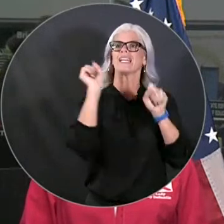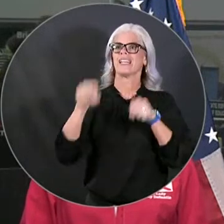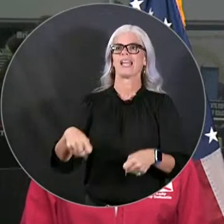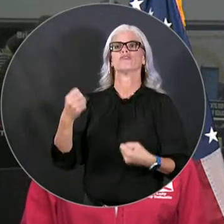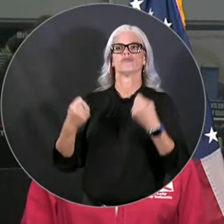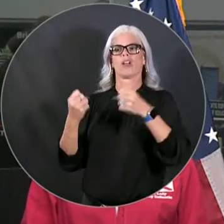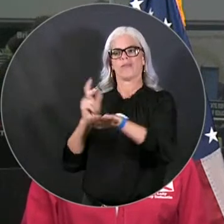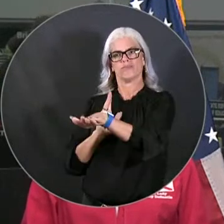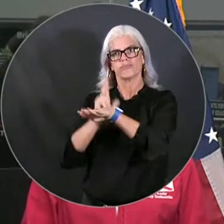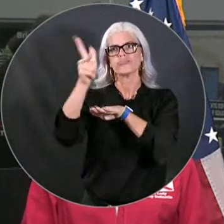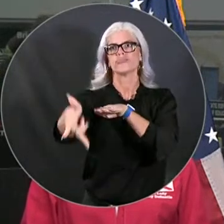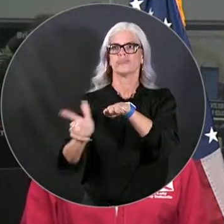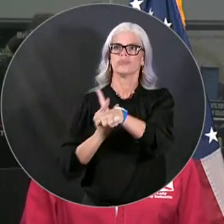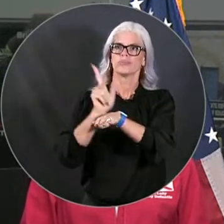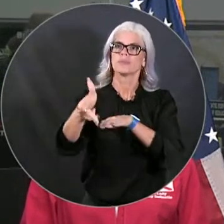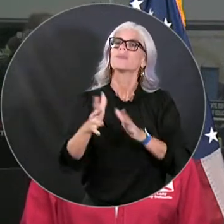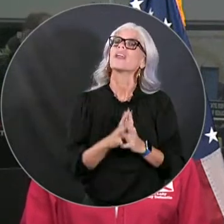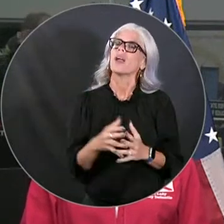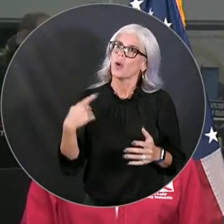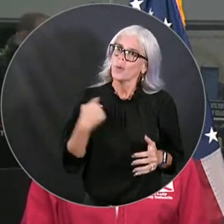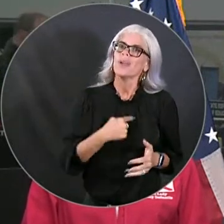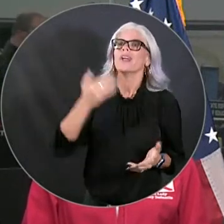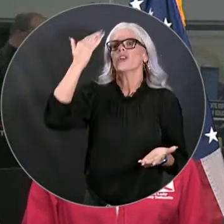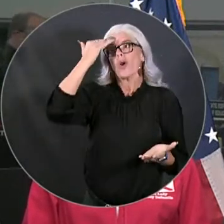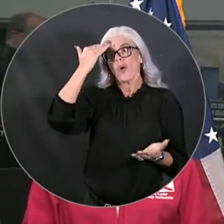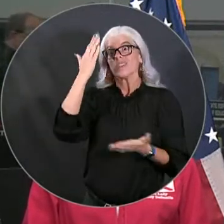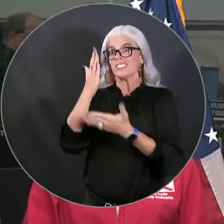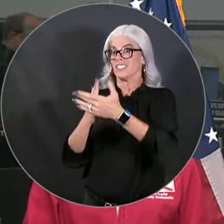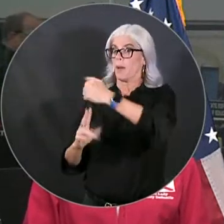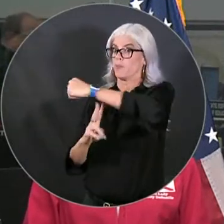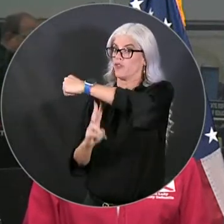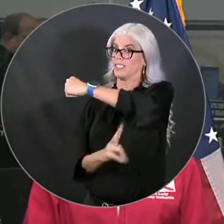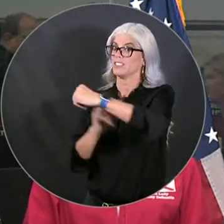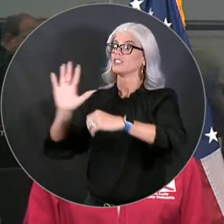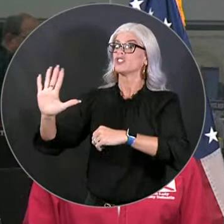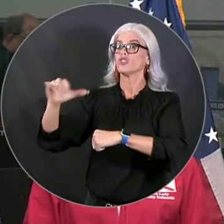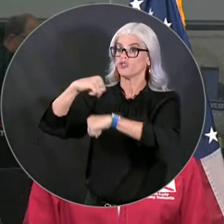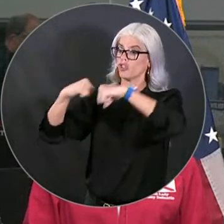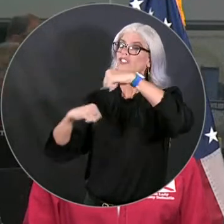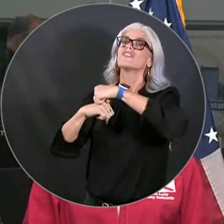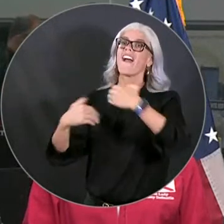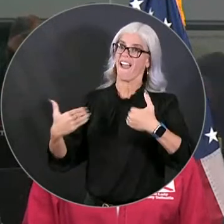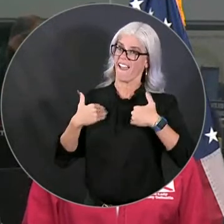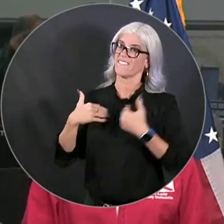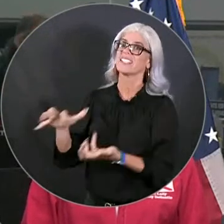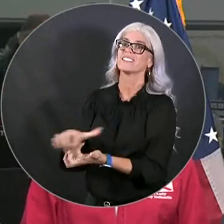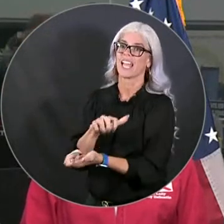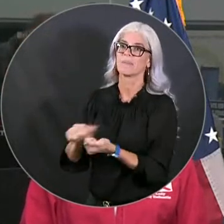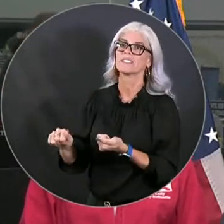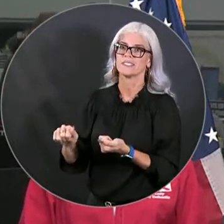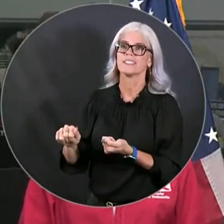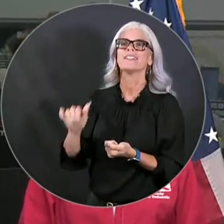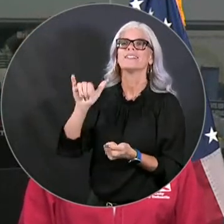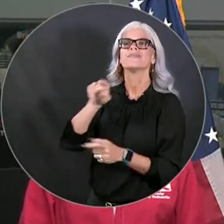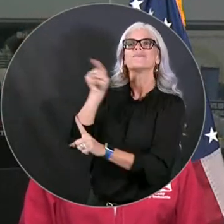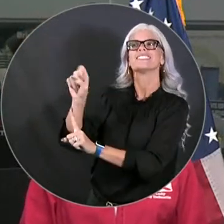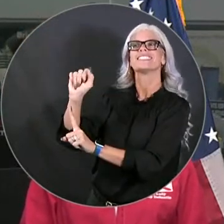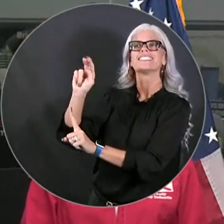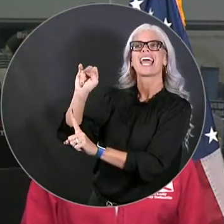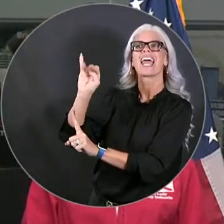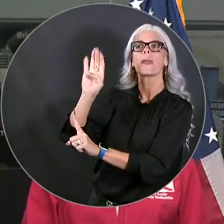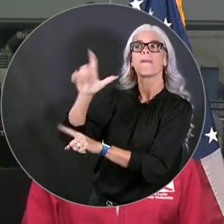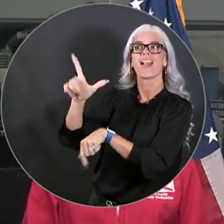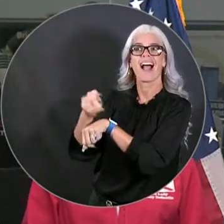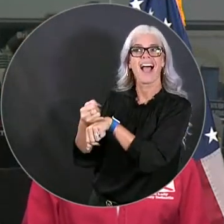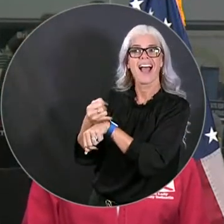of structural damages to bridges, such as the bridge going on to Sanibel Island, and I anticipate there will likely be